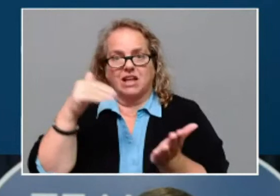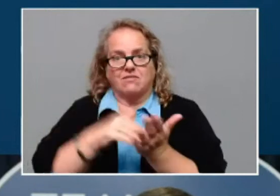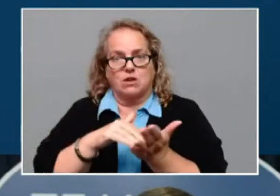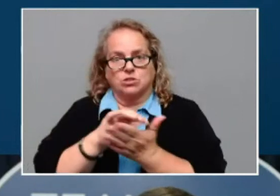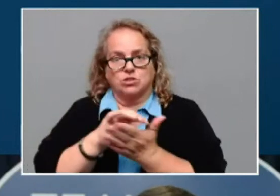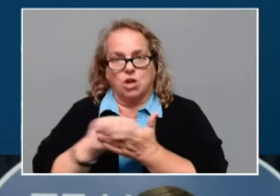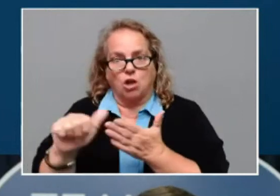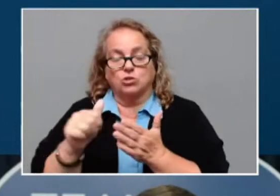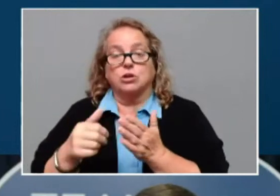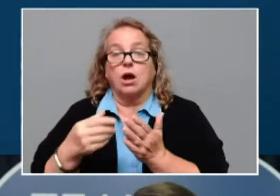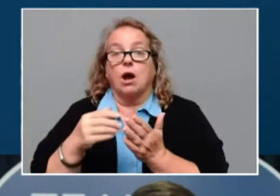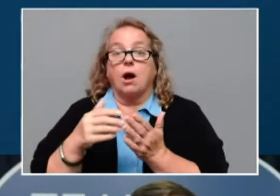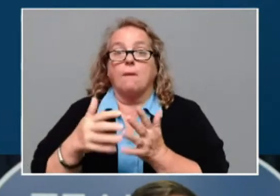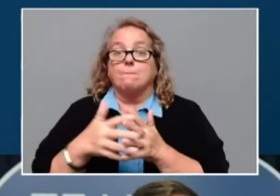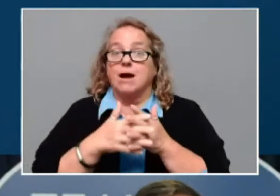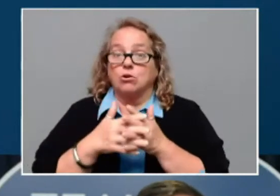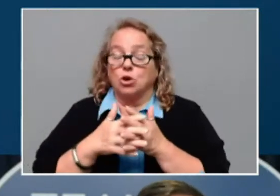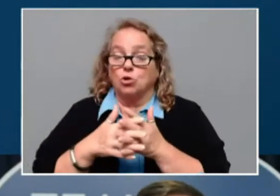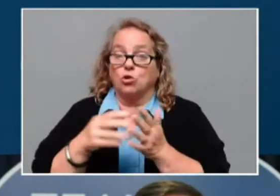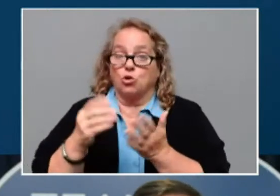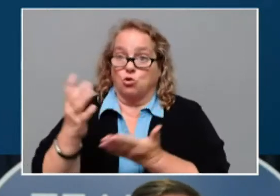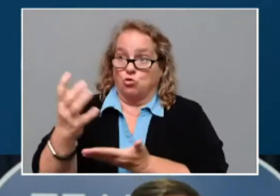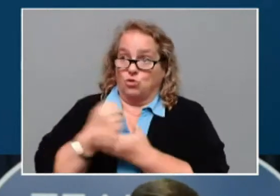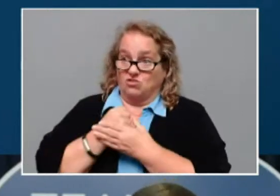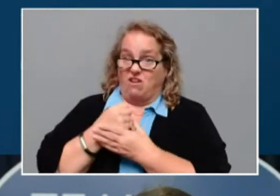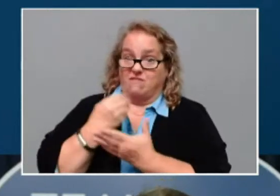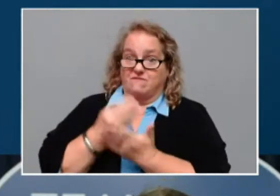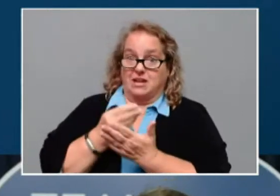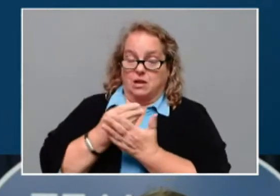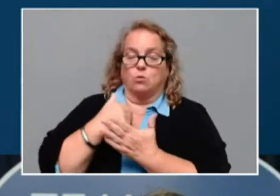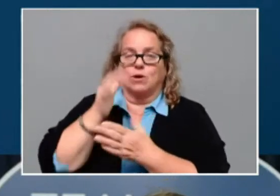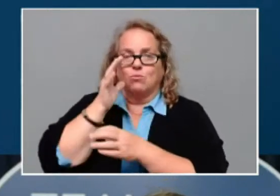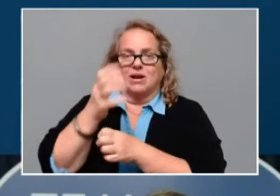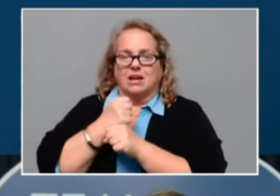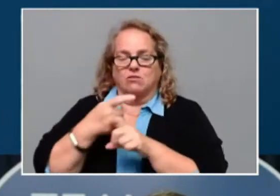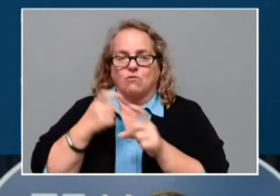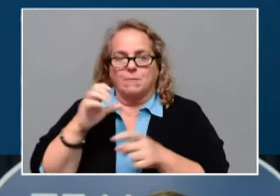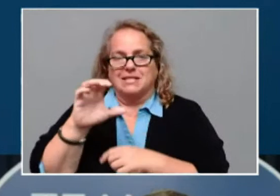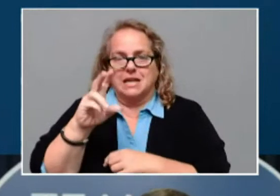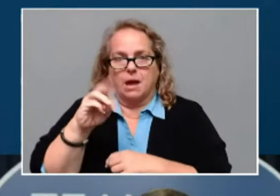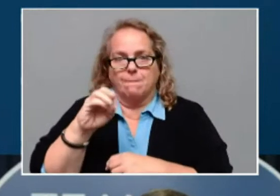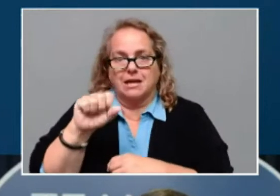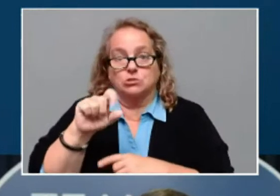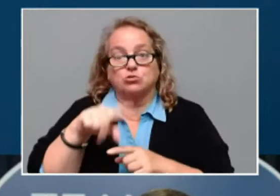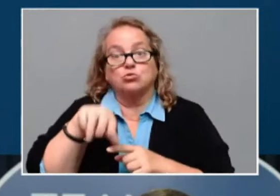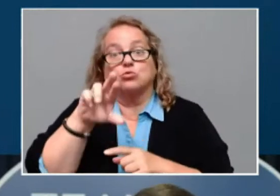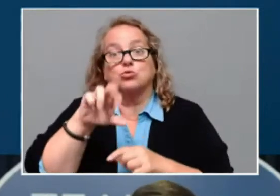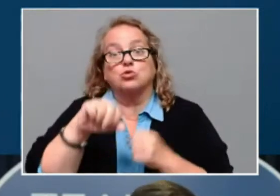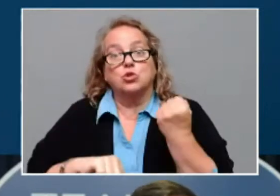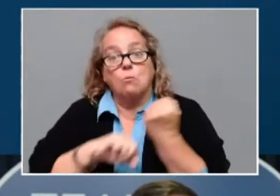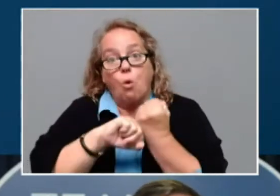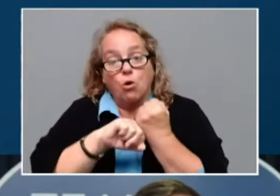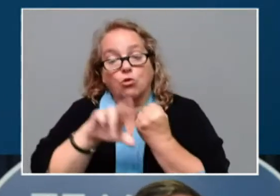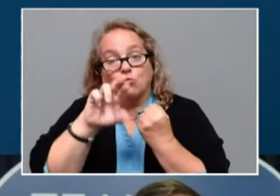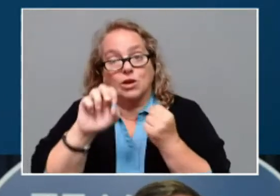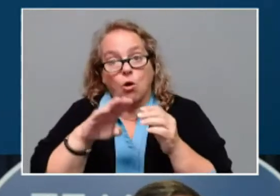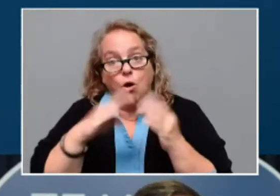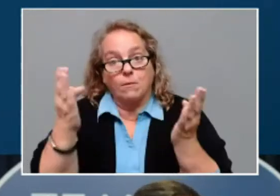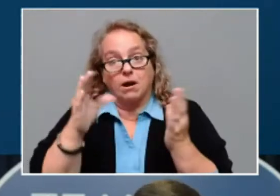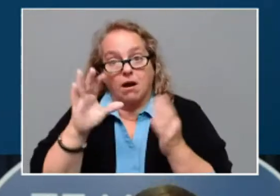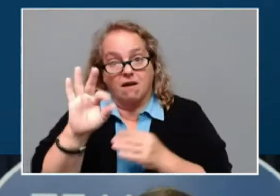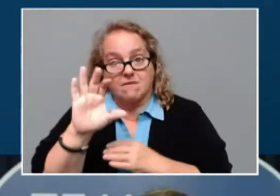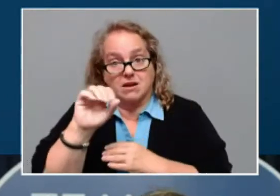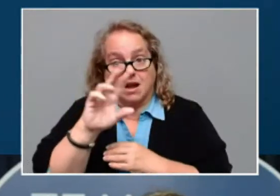that Kentucky will receive from CMS to support the reopening of Connect. Starting only a few days from now,